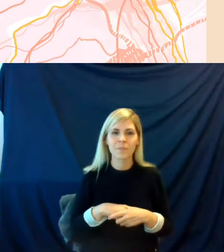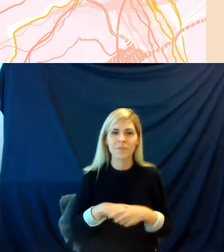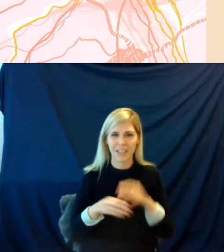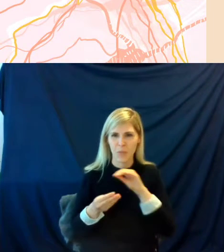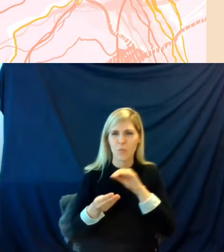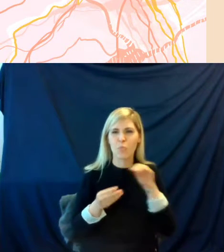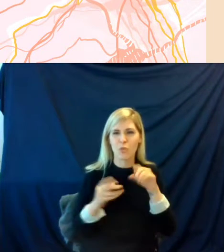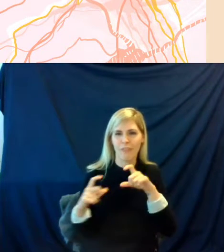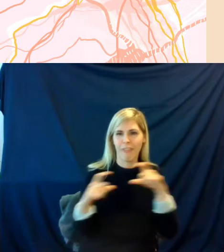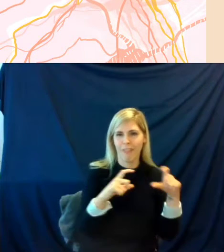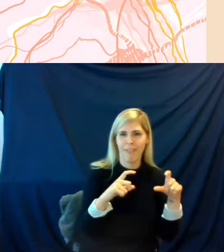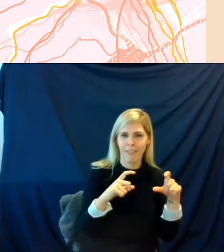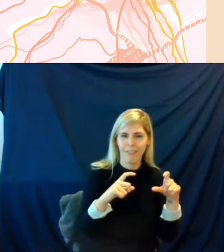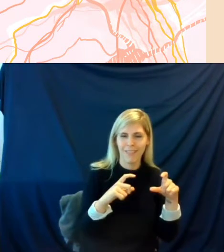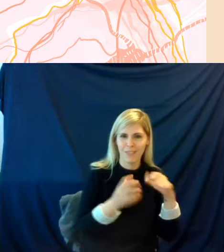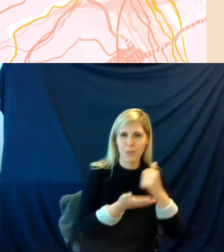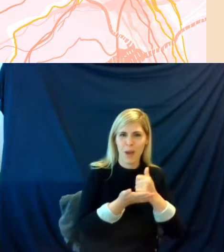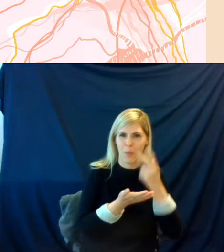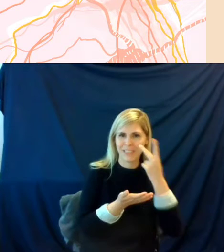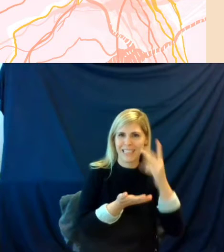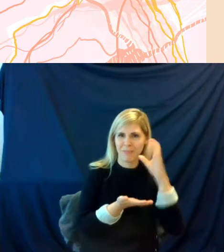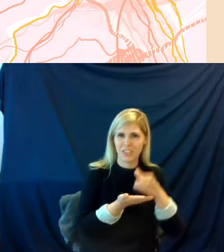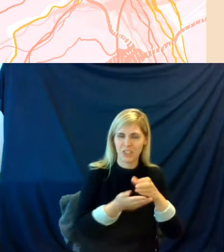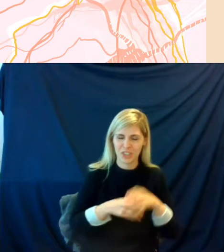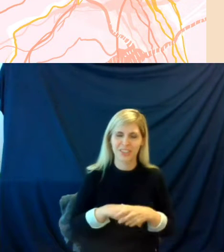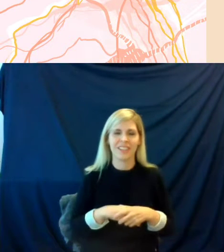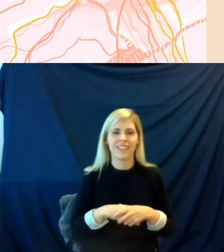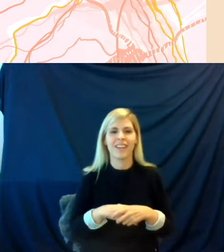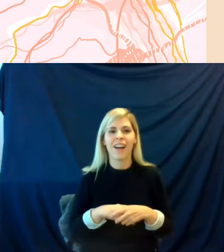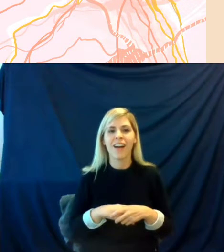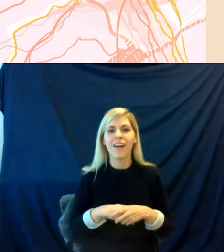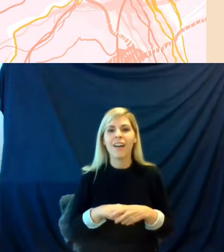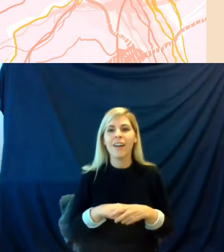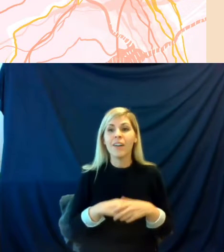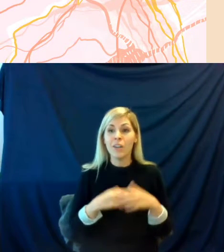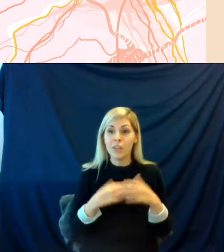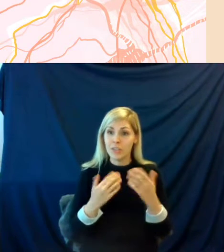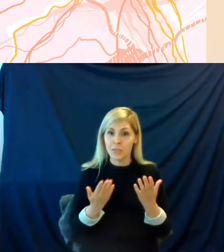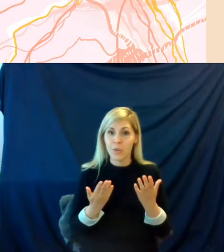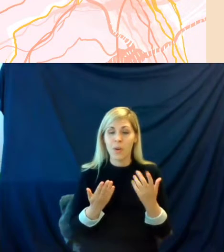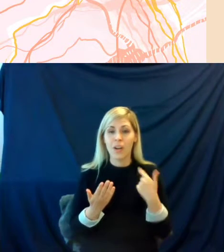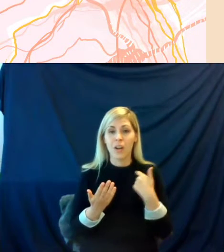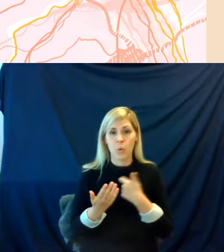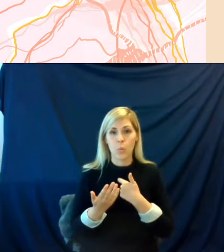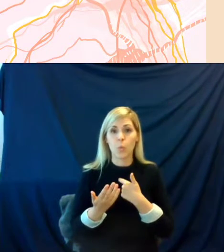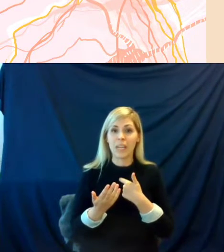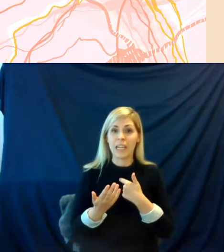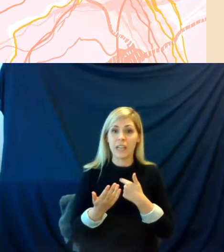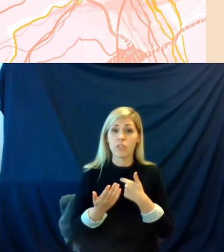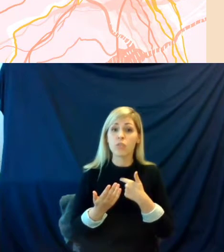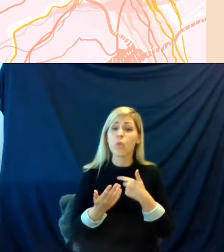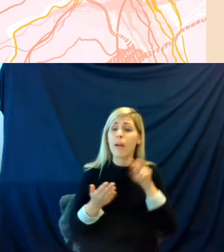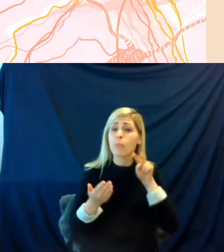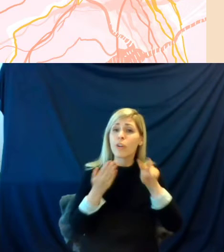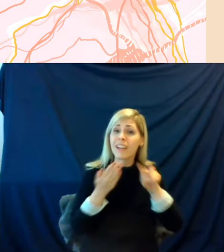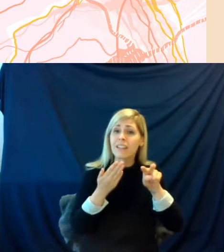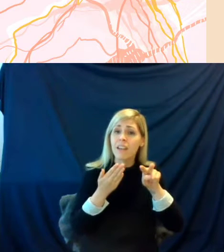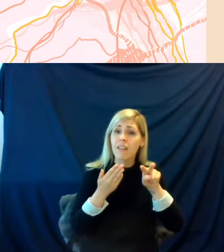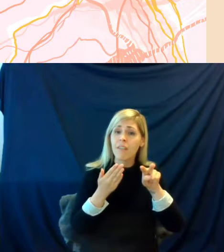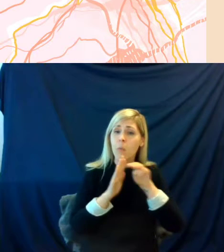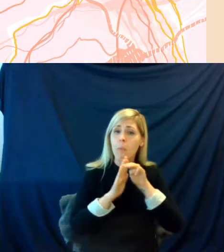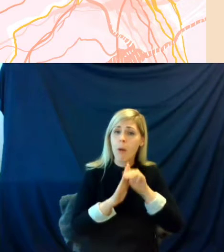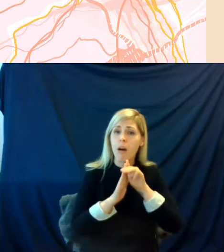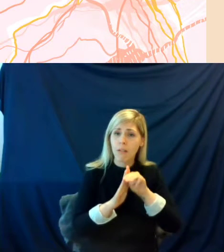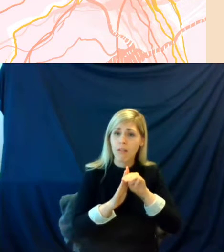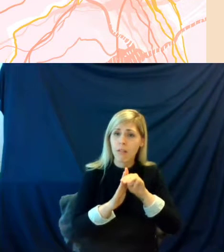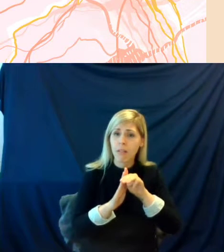And just so I can move the box out of the way so you can read here. But we basically refined our predictive model